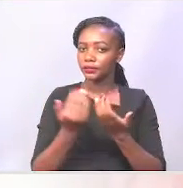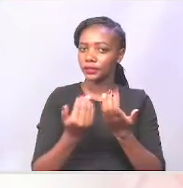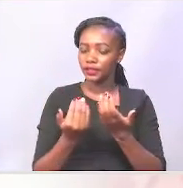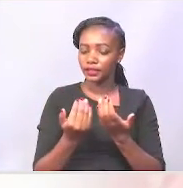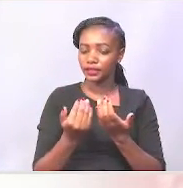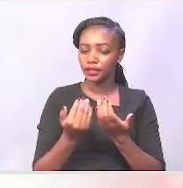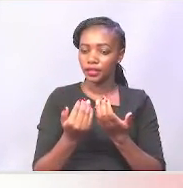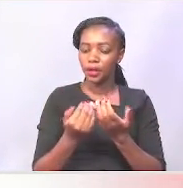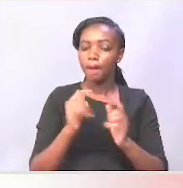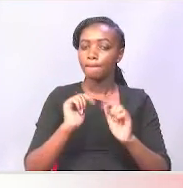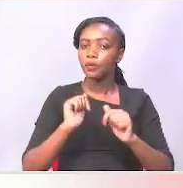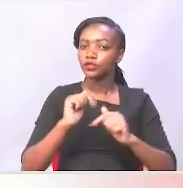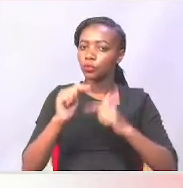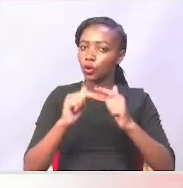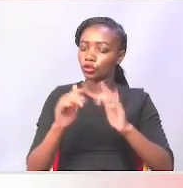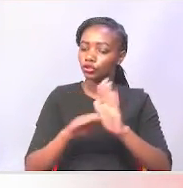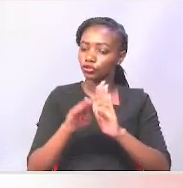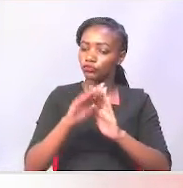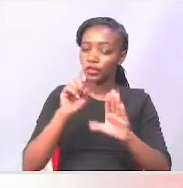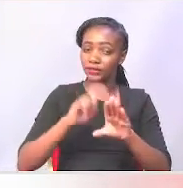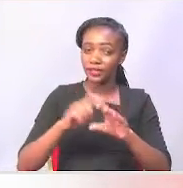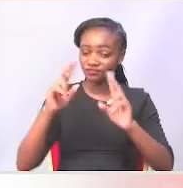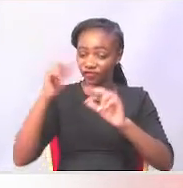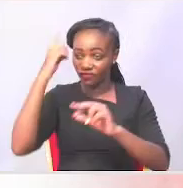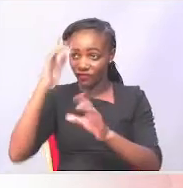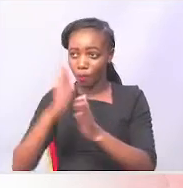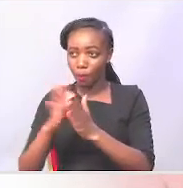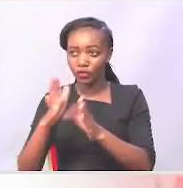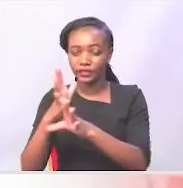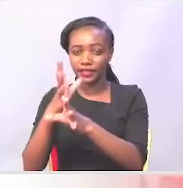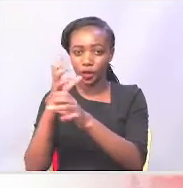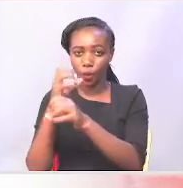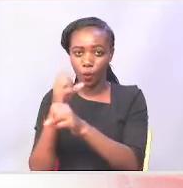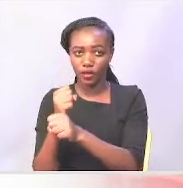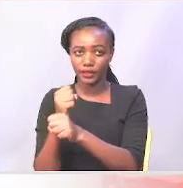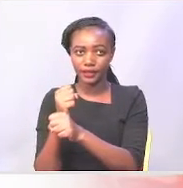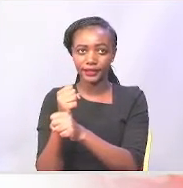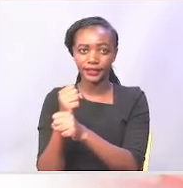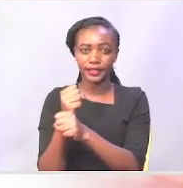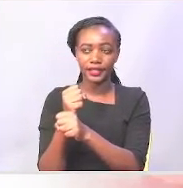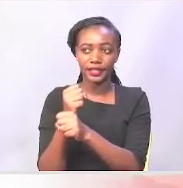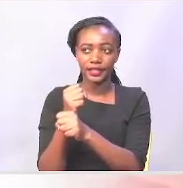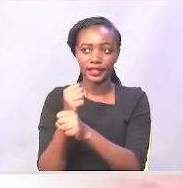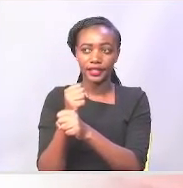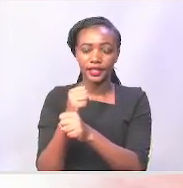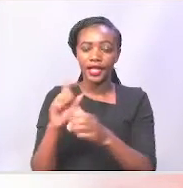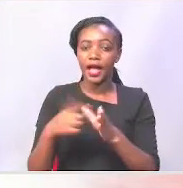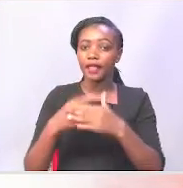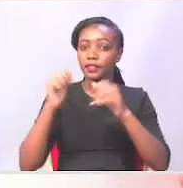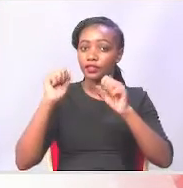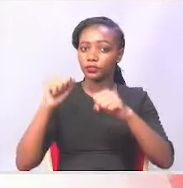as soon as we get more stakeholders from here, from Kenya.